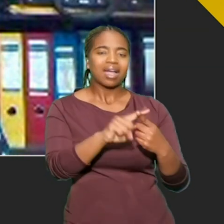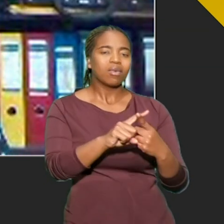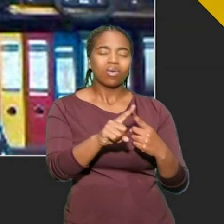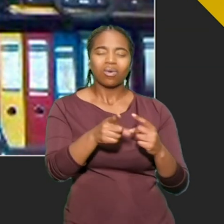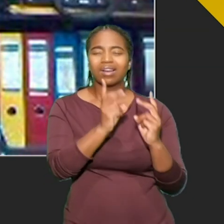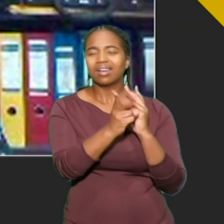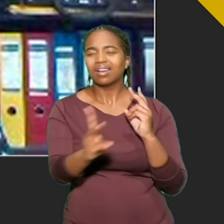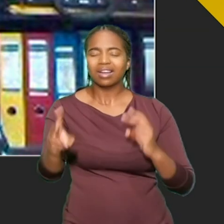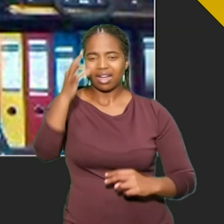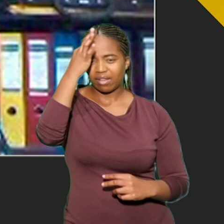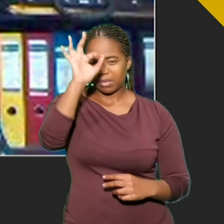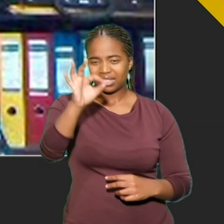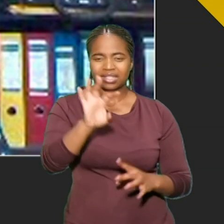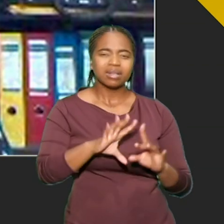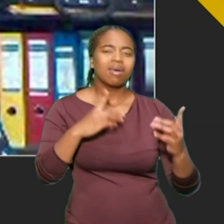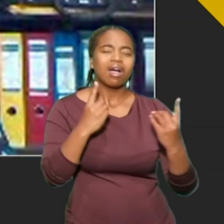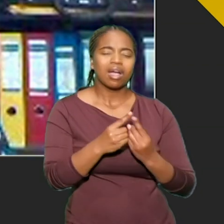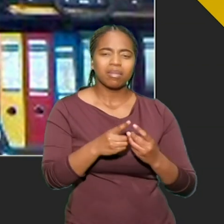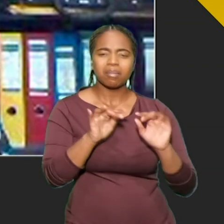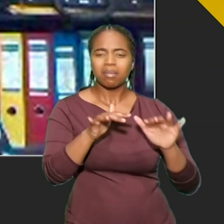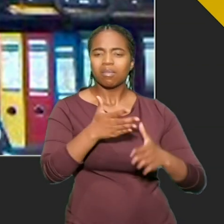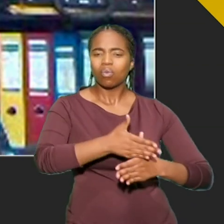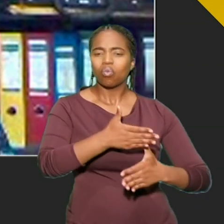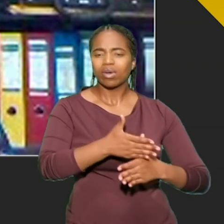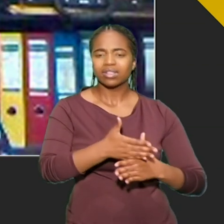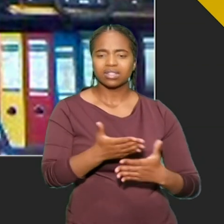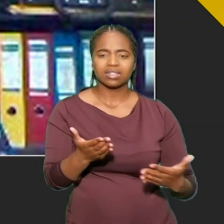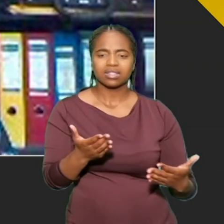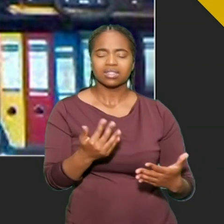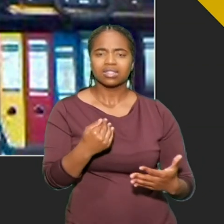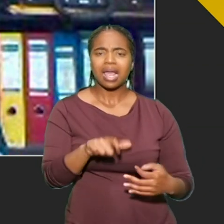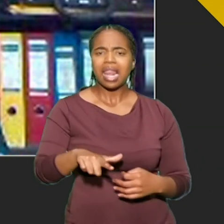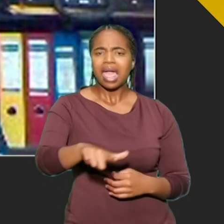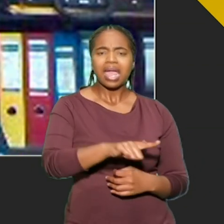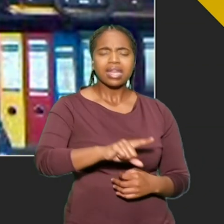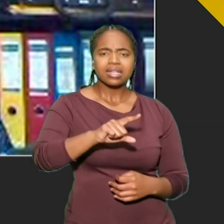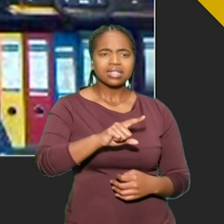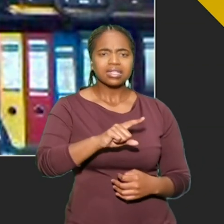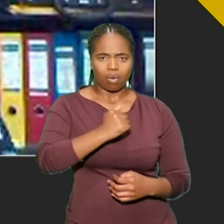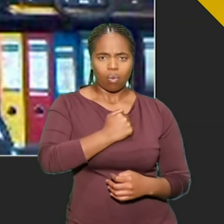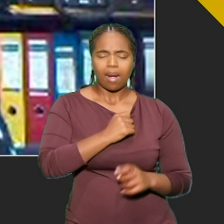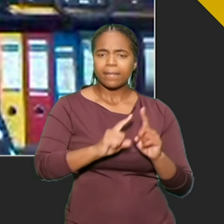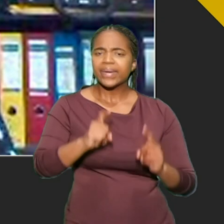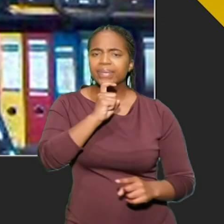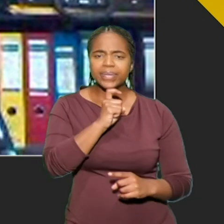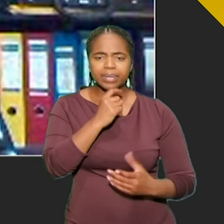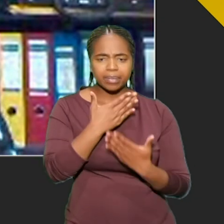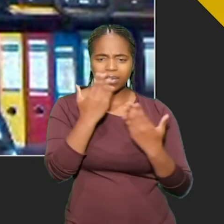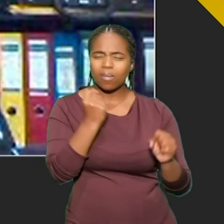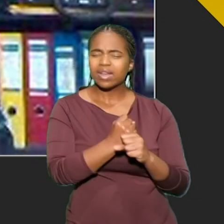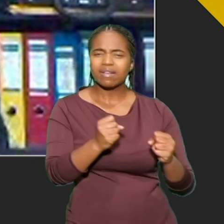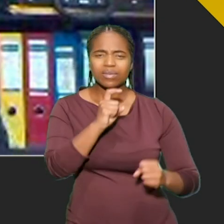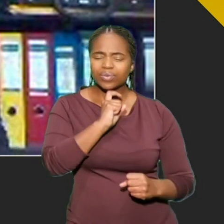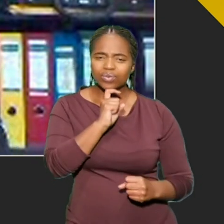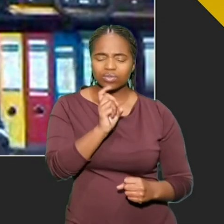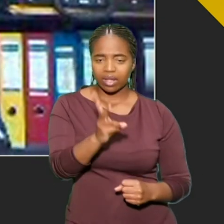many other, even Department of Public Works, they own a lot of land which is not being used and which will never be used for what